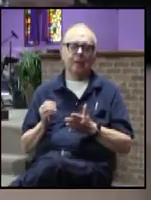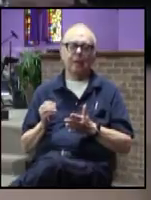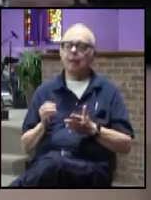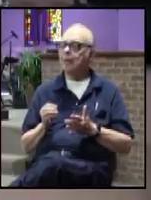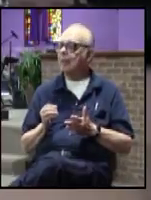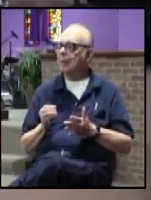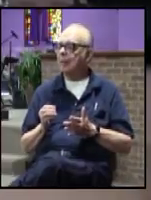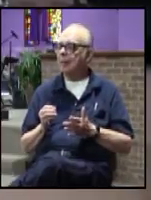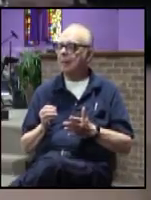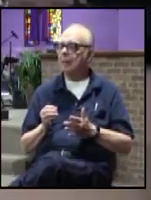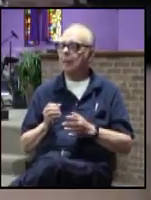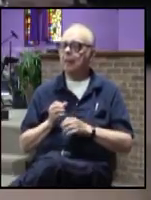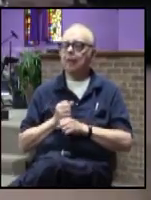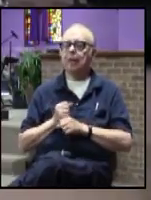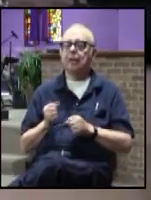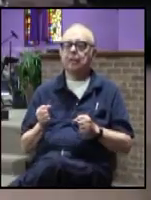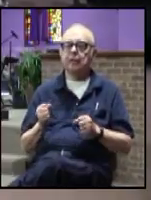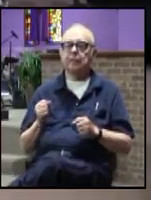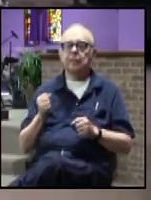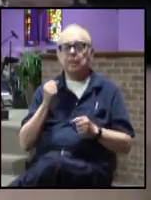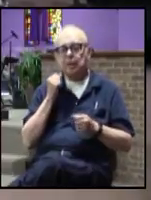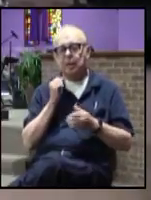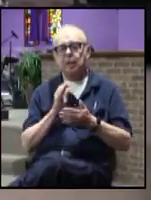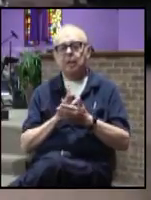to see your spouse's